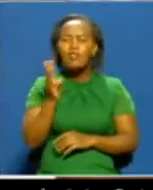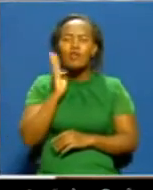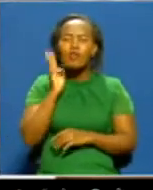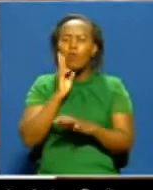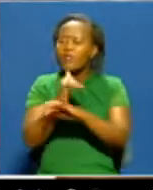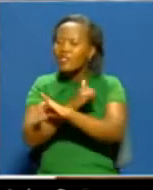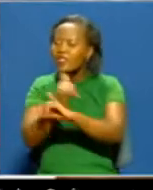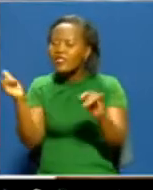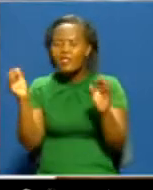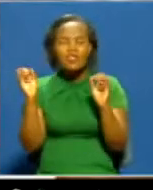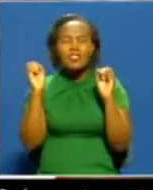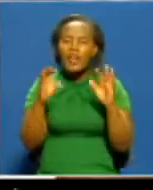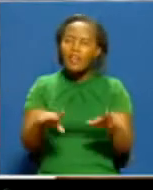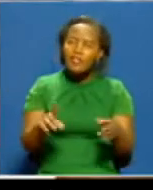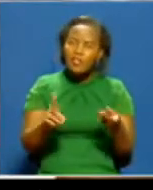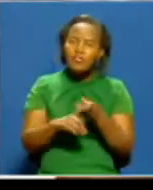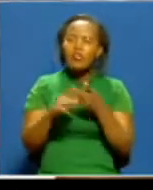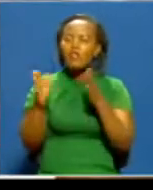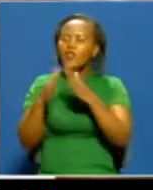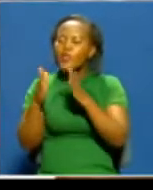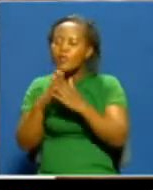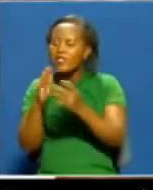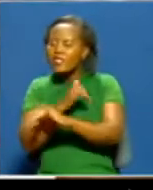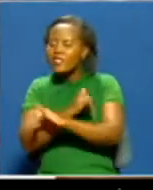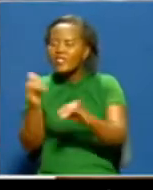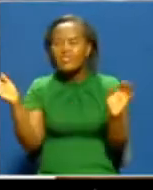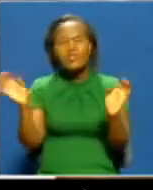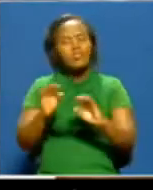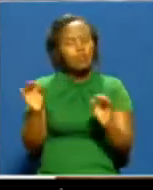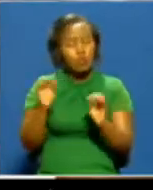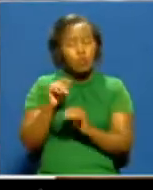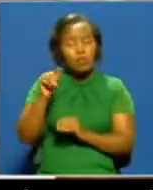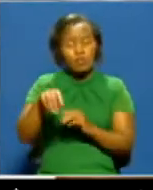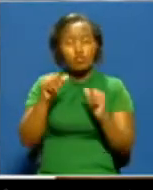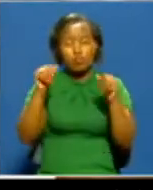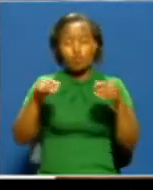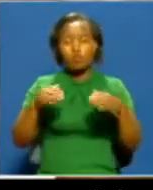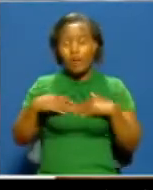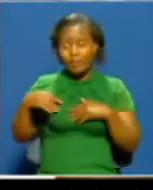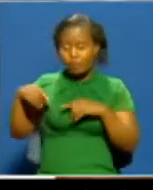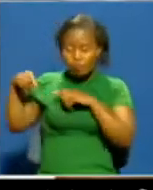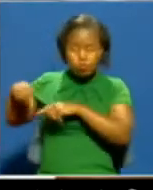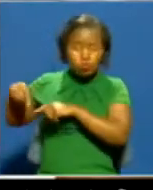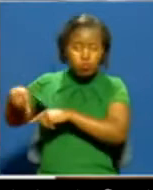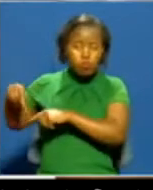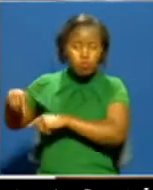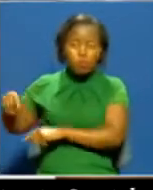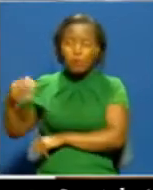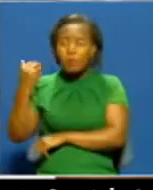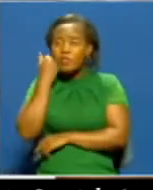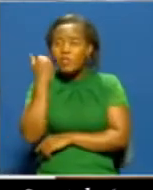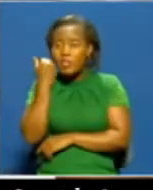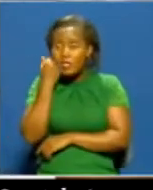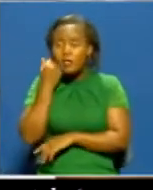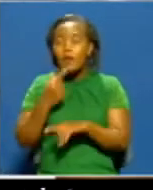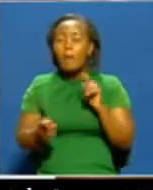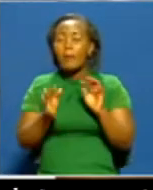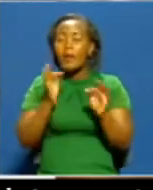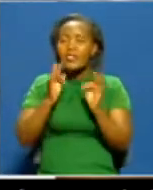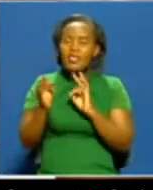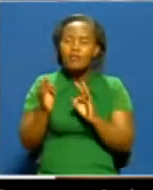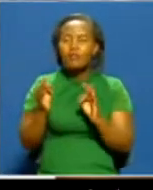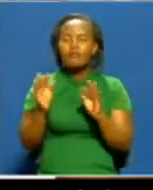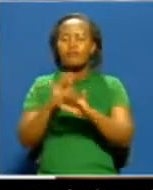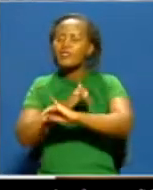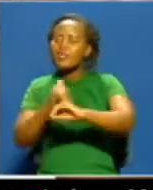has no clean toilets, that's a potential cholera outbreak area. But if you have got proper toilets in there, even if